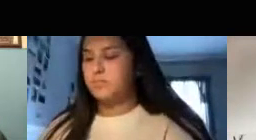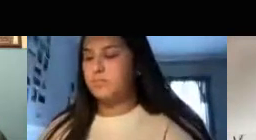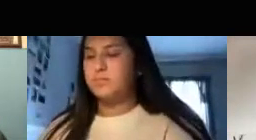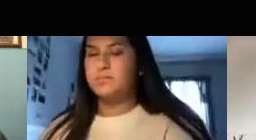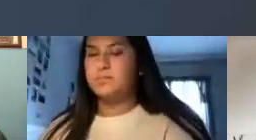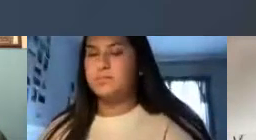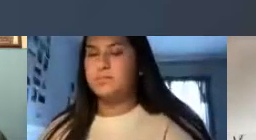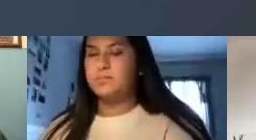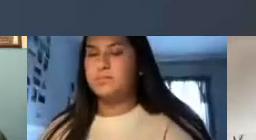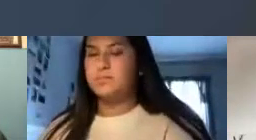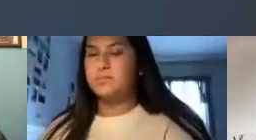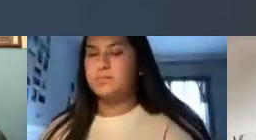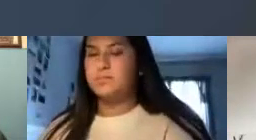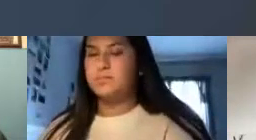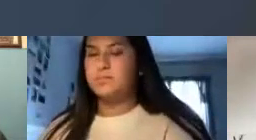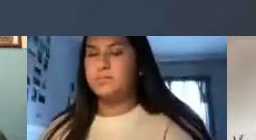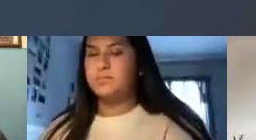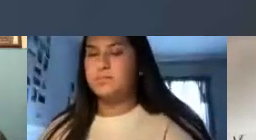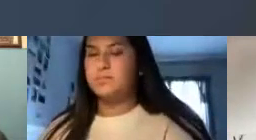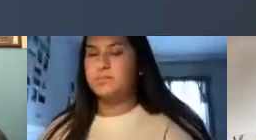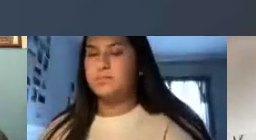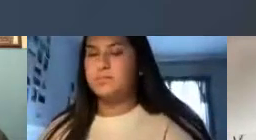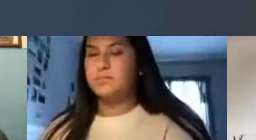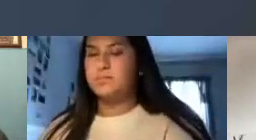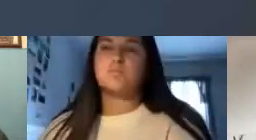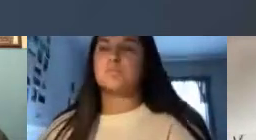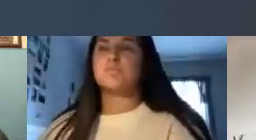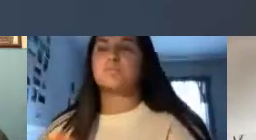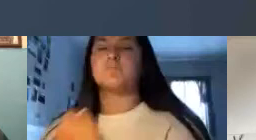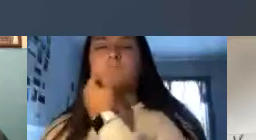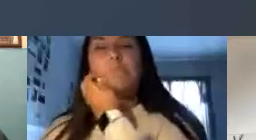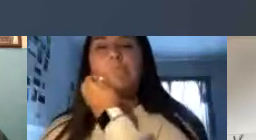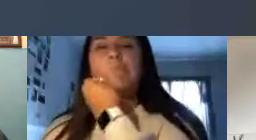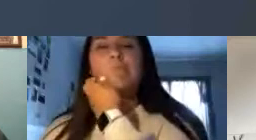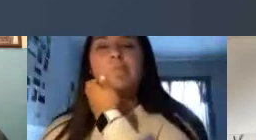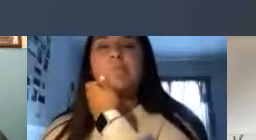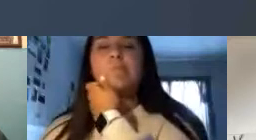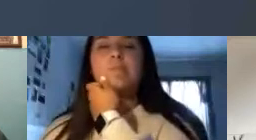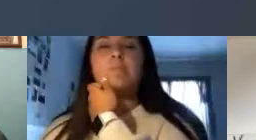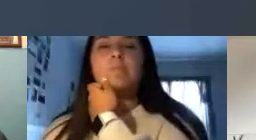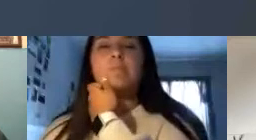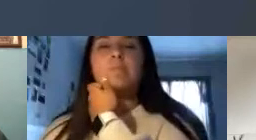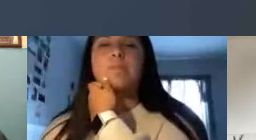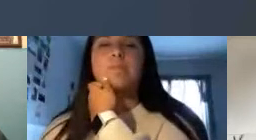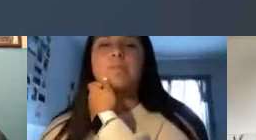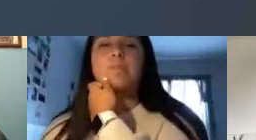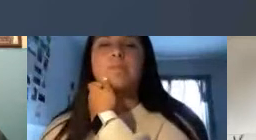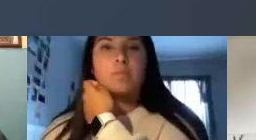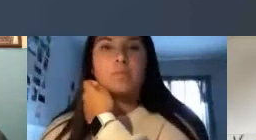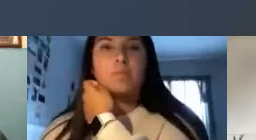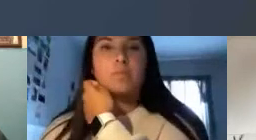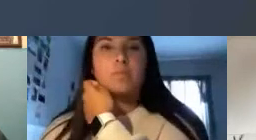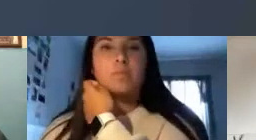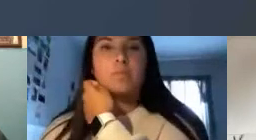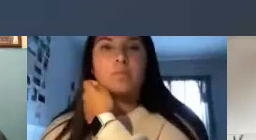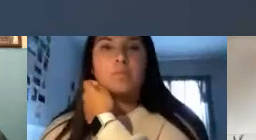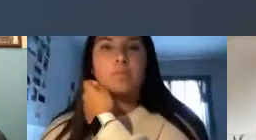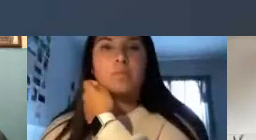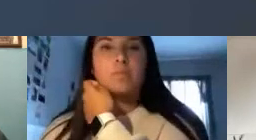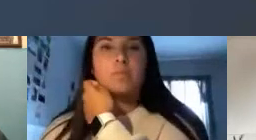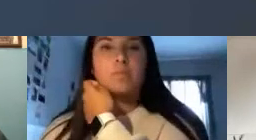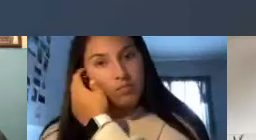don't have time, obviously, but I always love to play music. So there's this great song called I'll Find You. It's by Tori